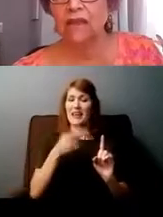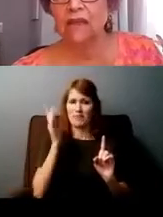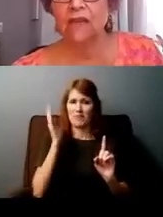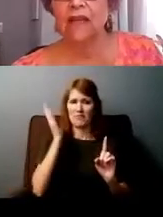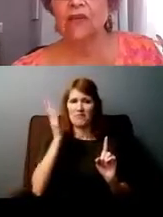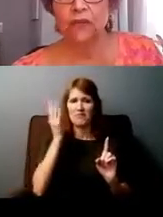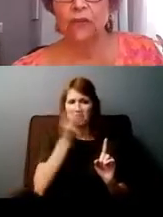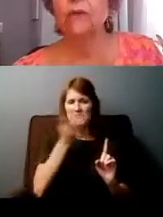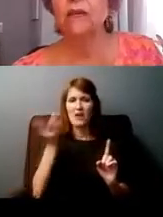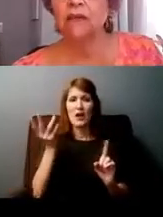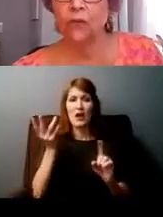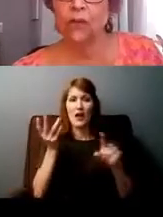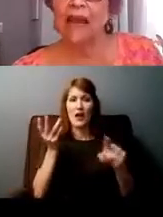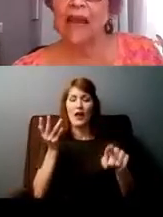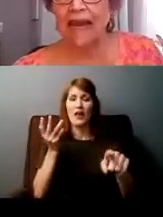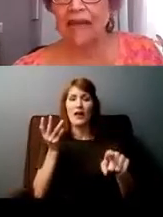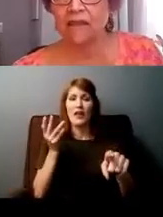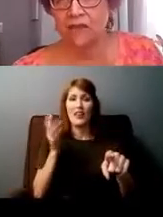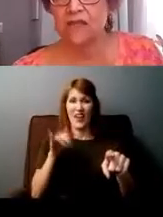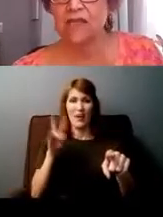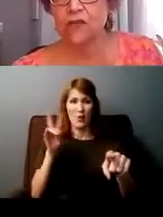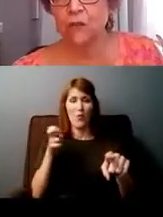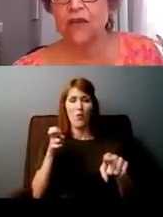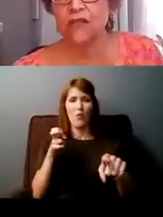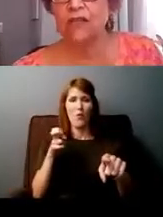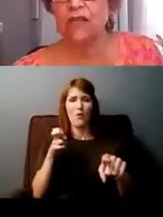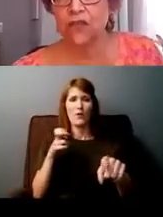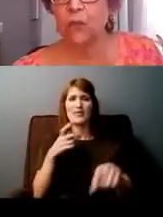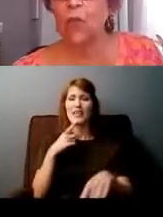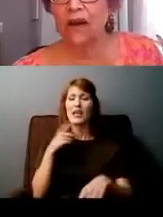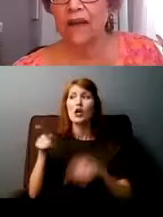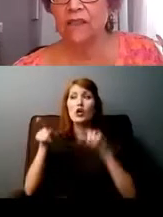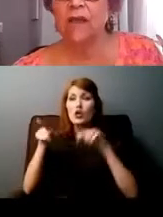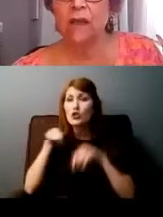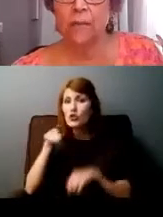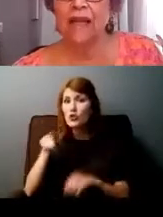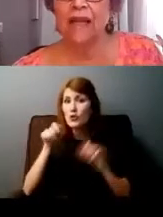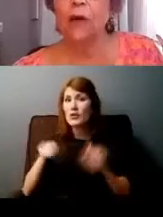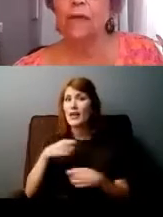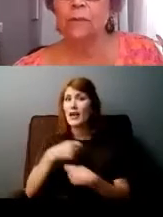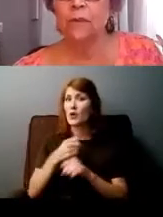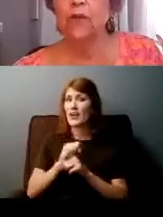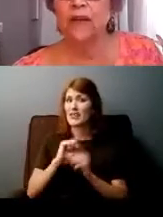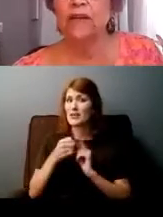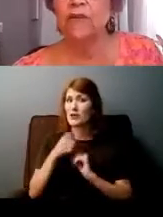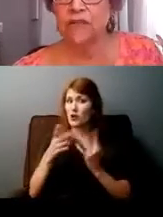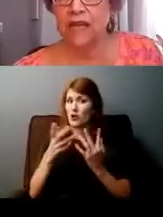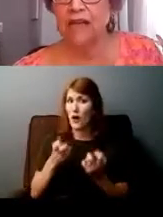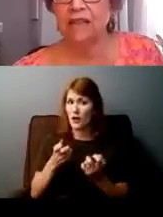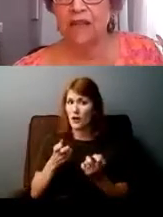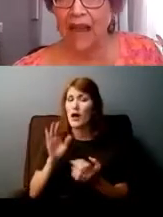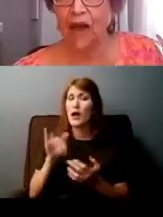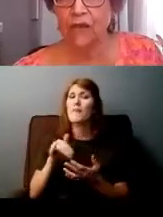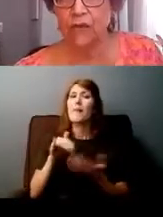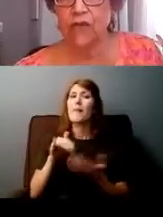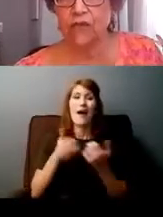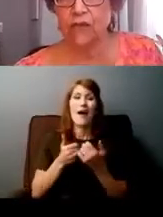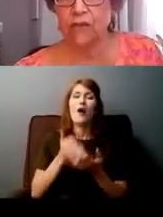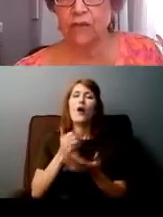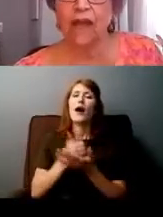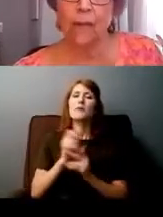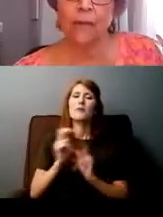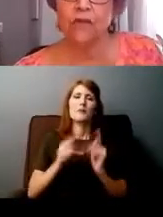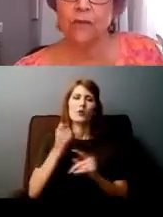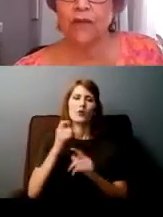particular, that you can create the situation that you want by helping people understand how to treat